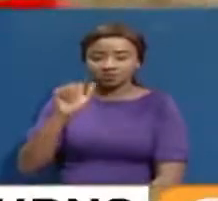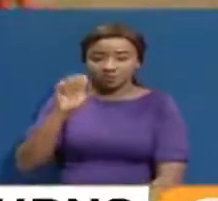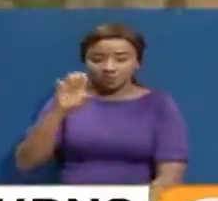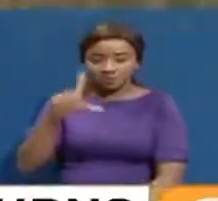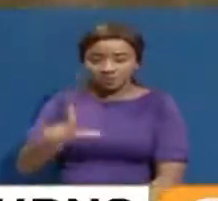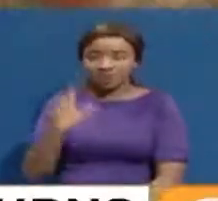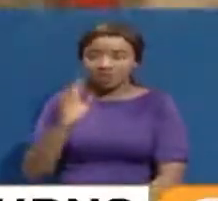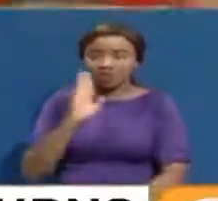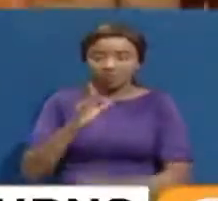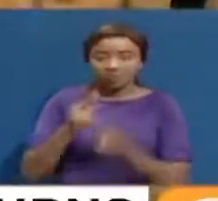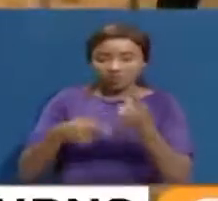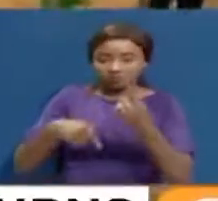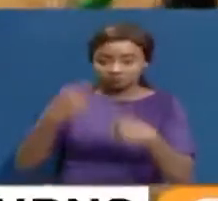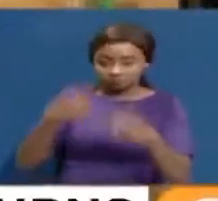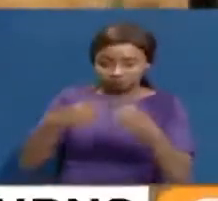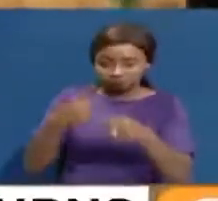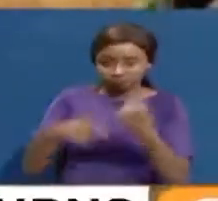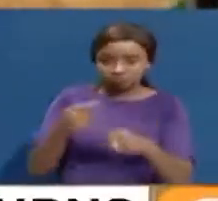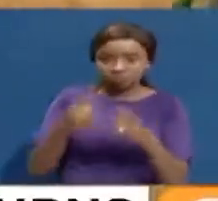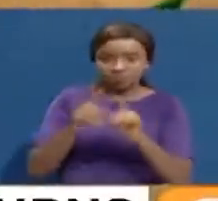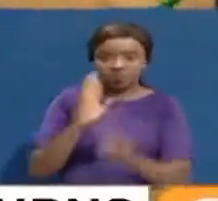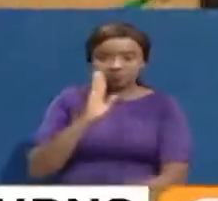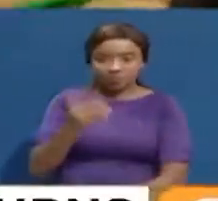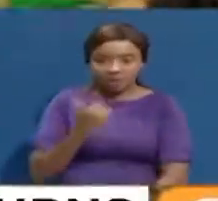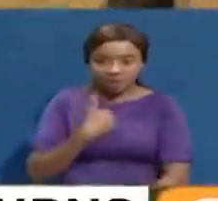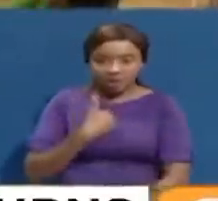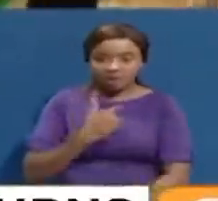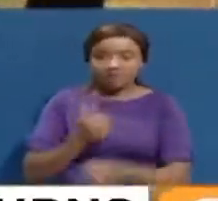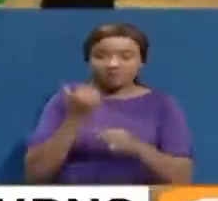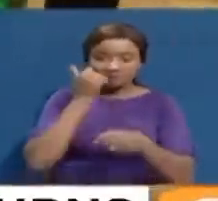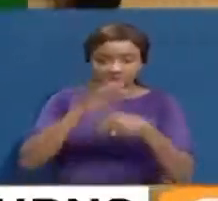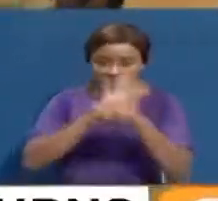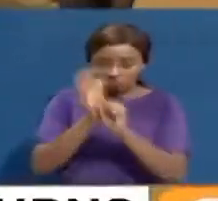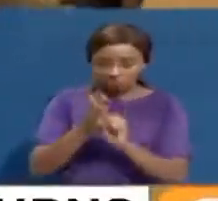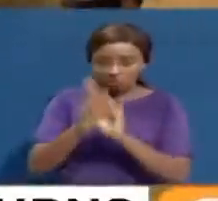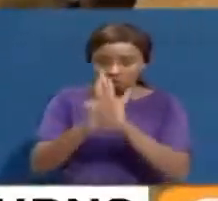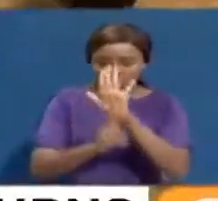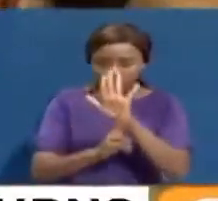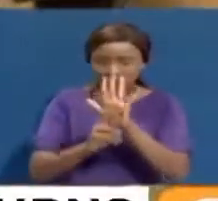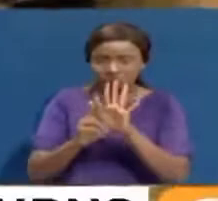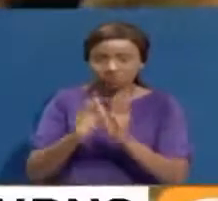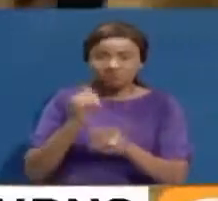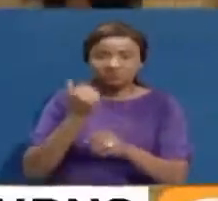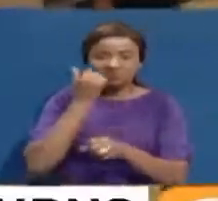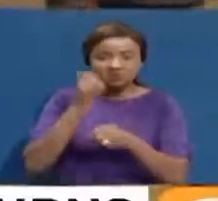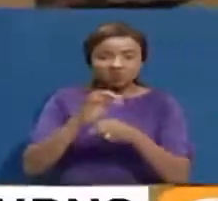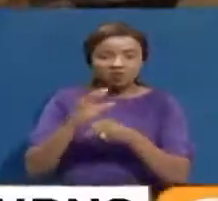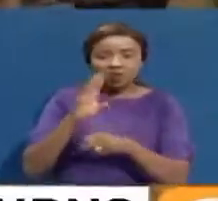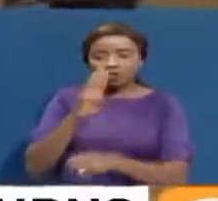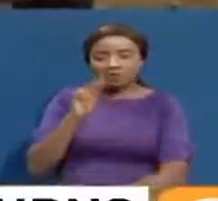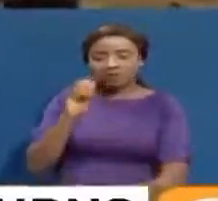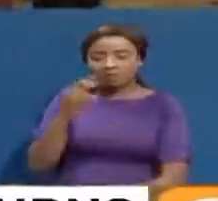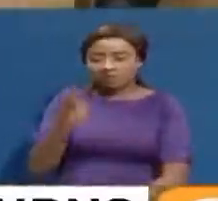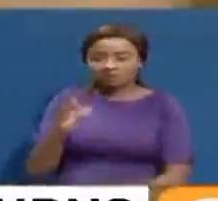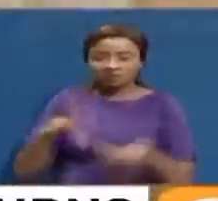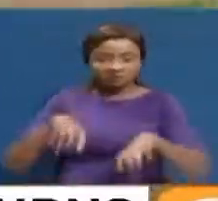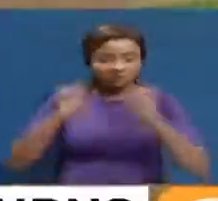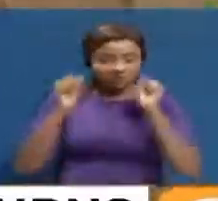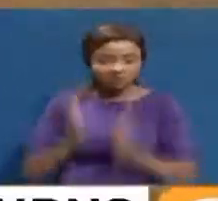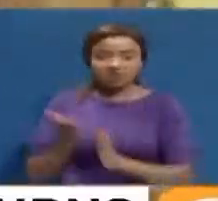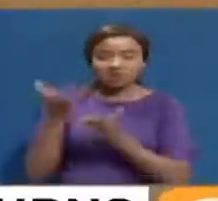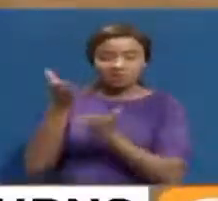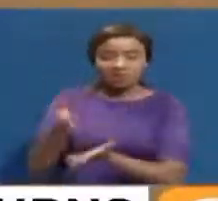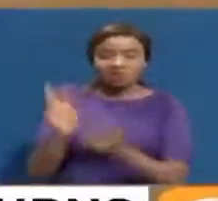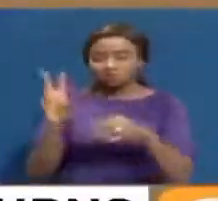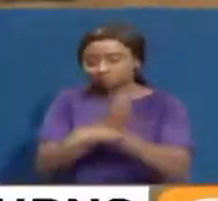rivalry with Lovejot Singh. There will be a COVID-19 compliance officer who will ensure competitors and officials adhere